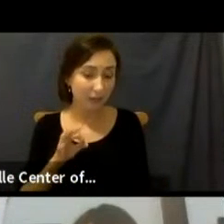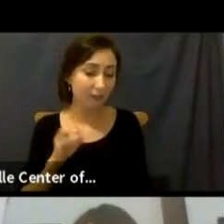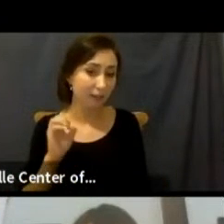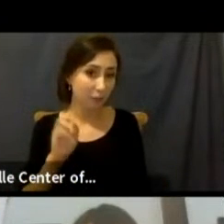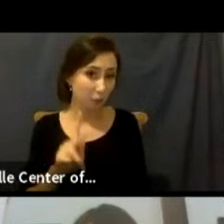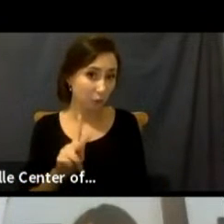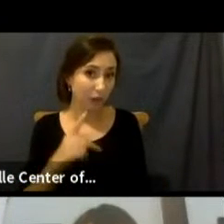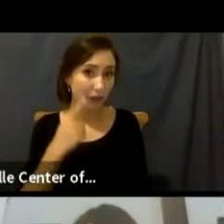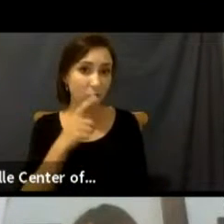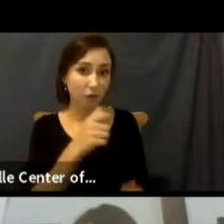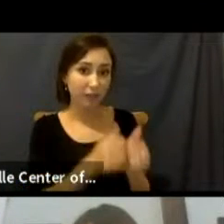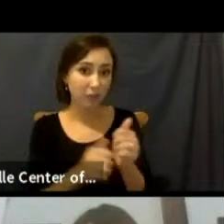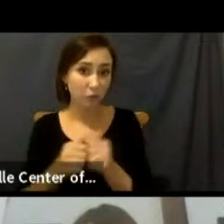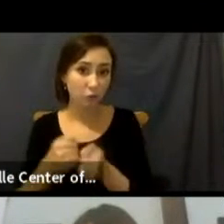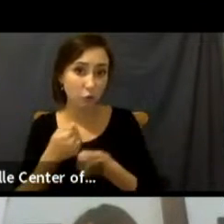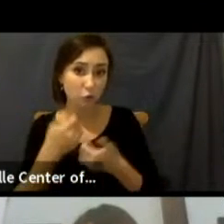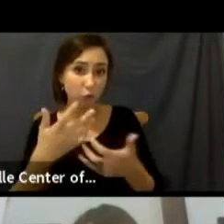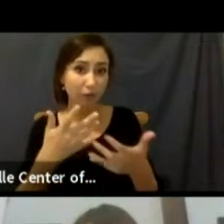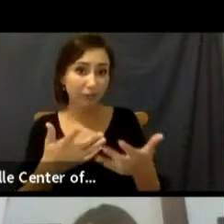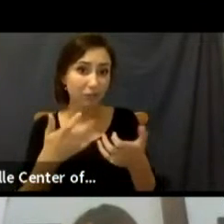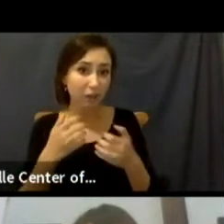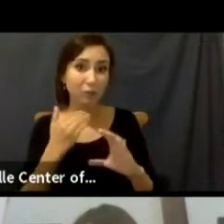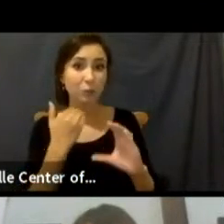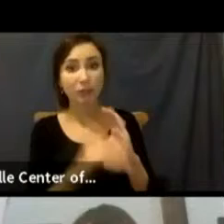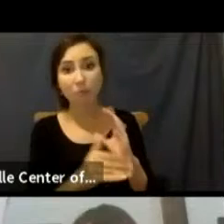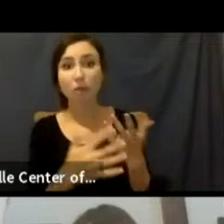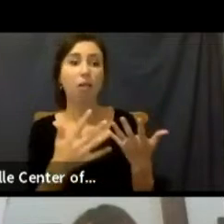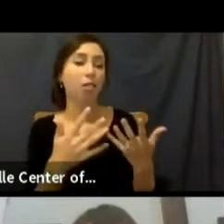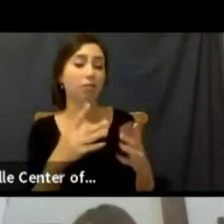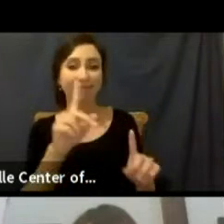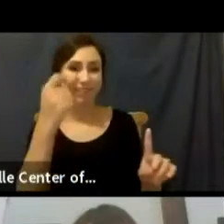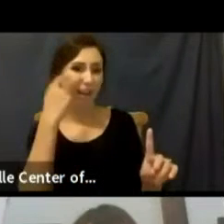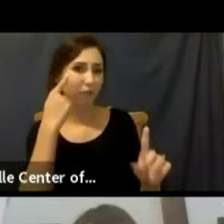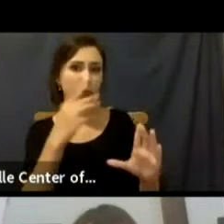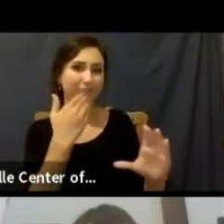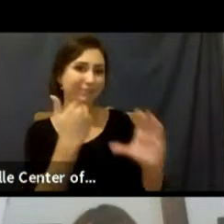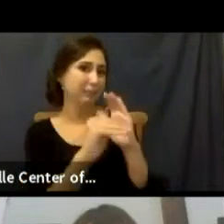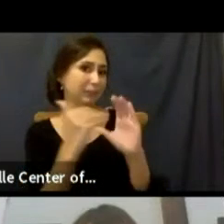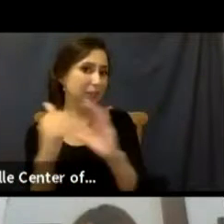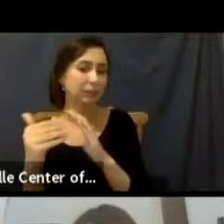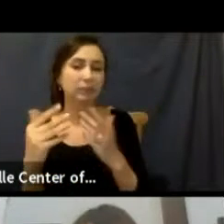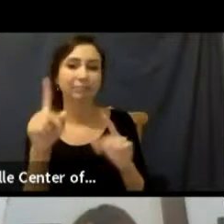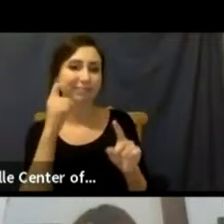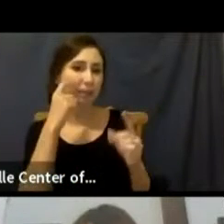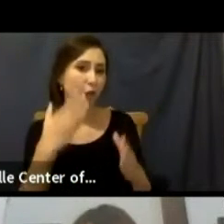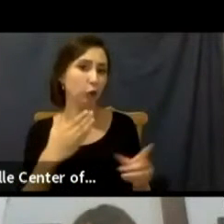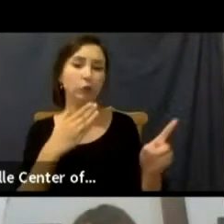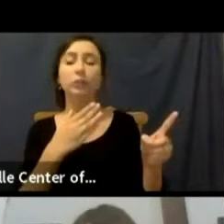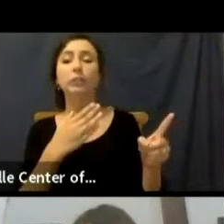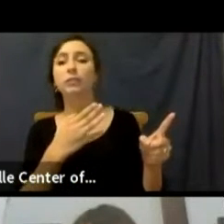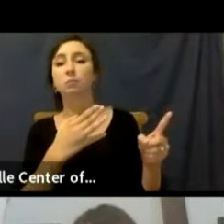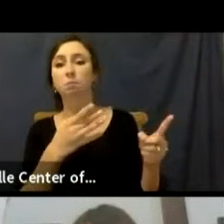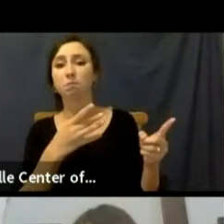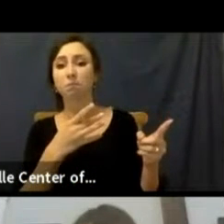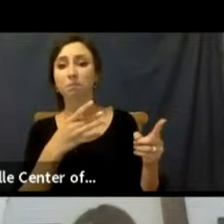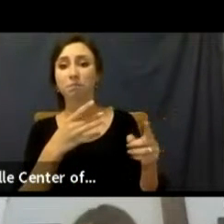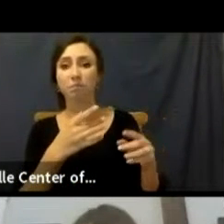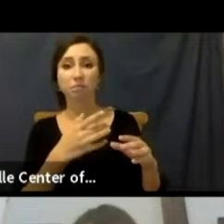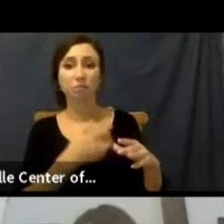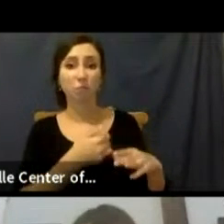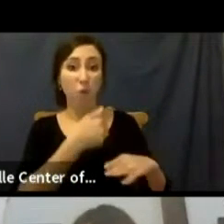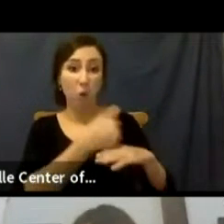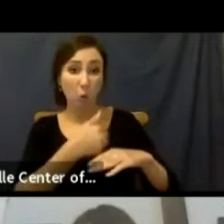of us to express our desire and send an email or something over to the governor, but organized